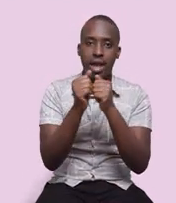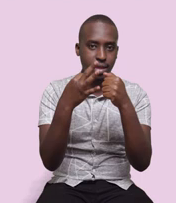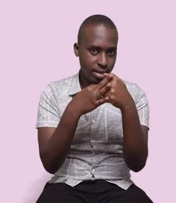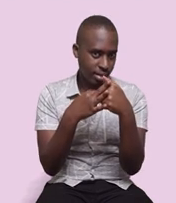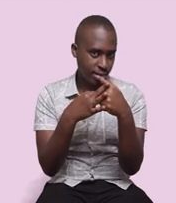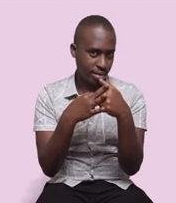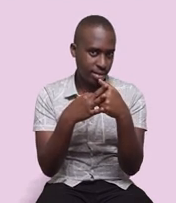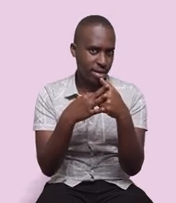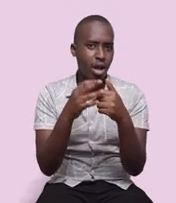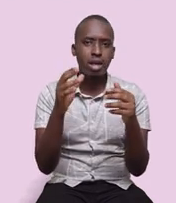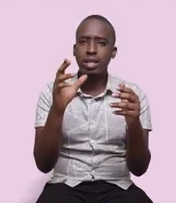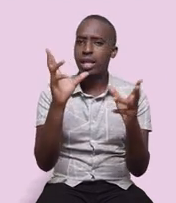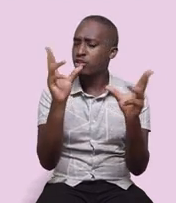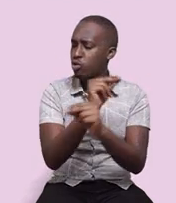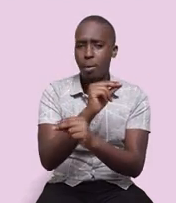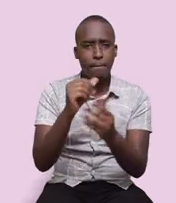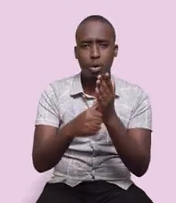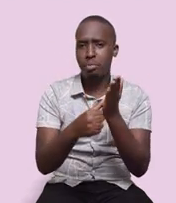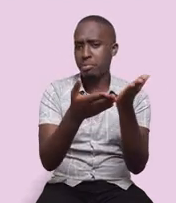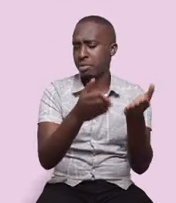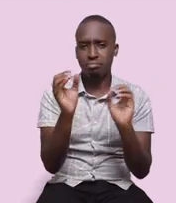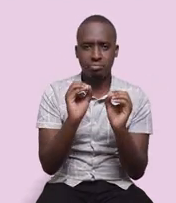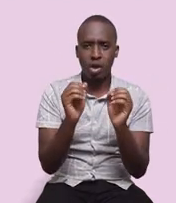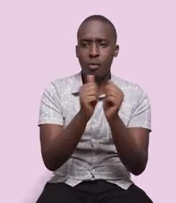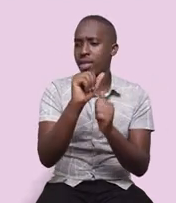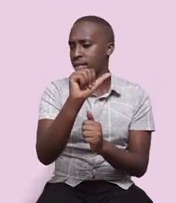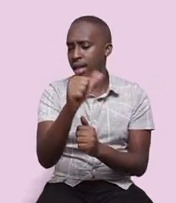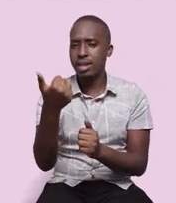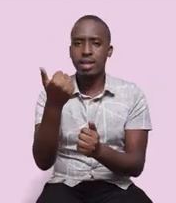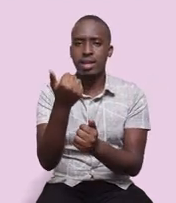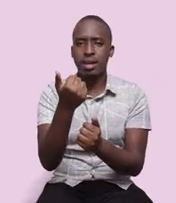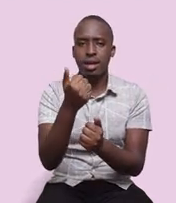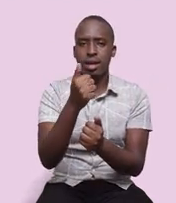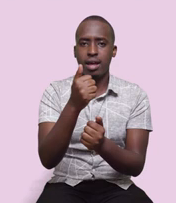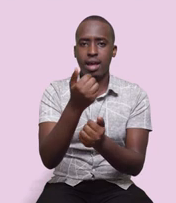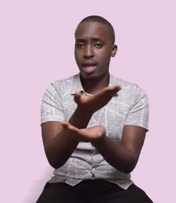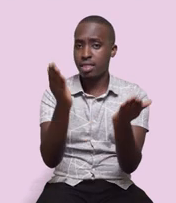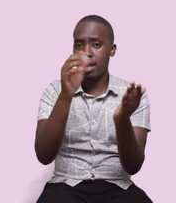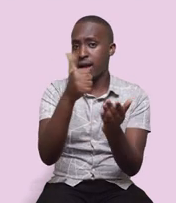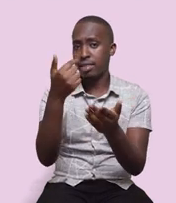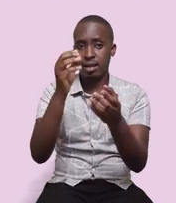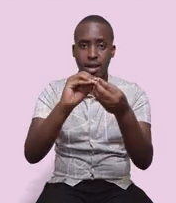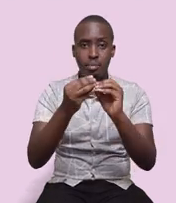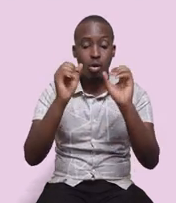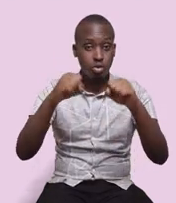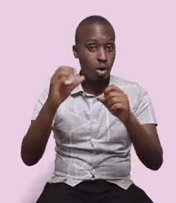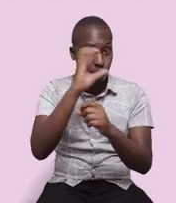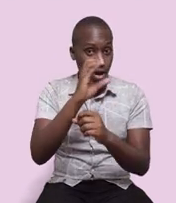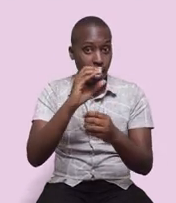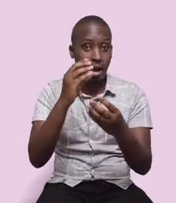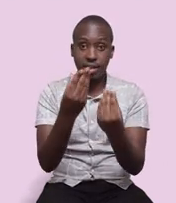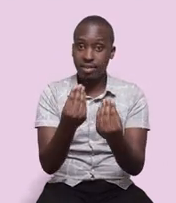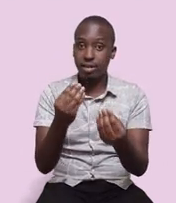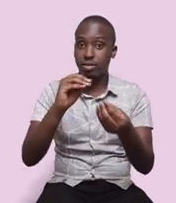18. There is no problem with any other number. I see that now you can find easily the